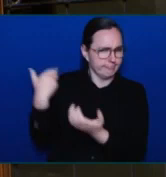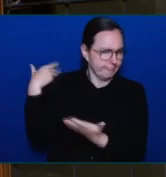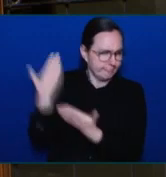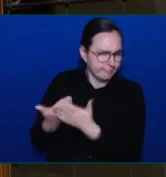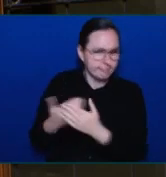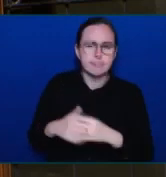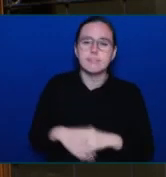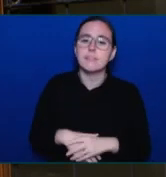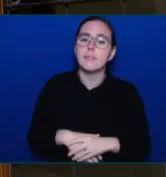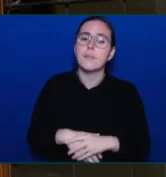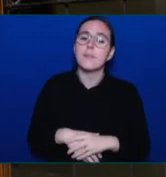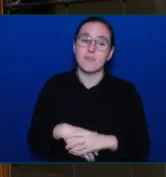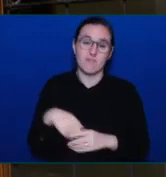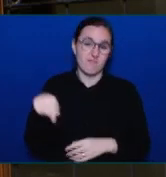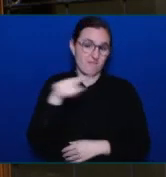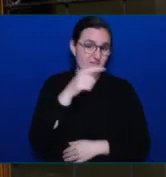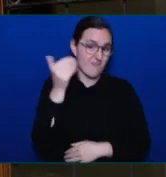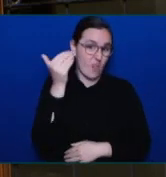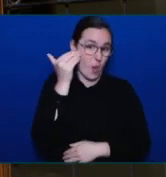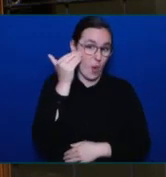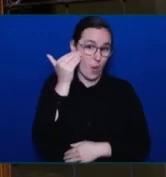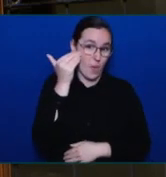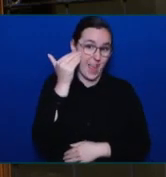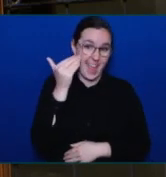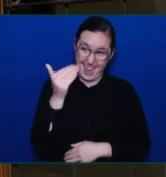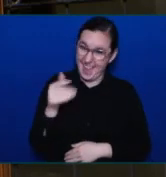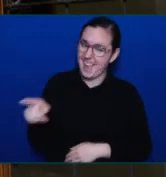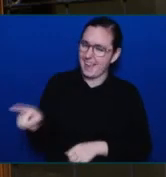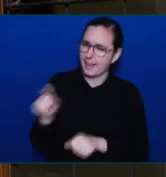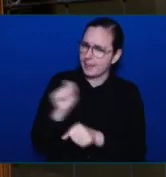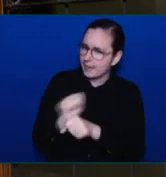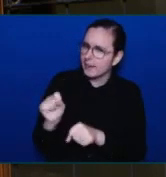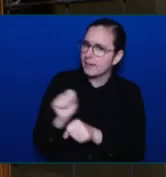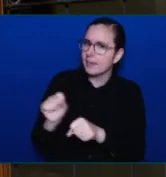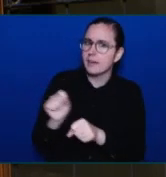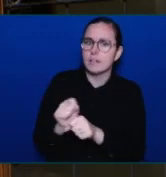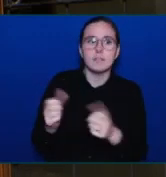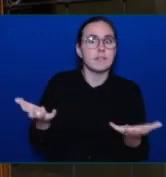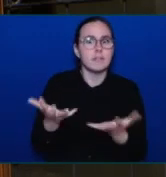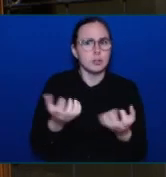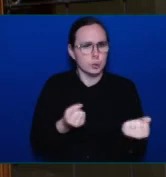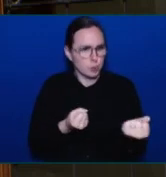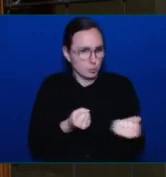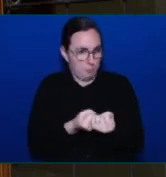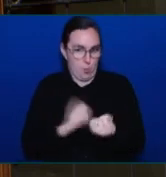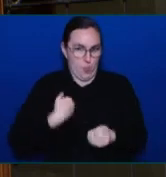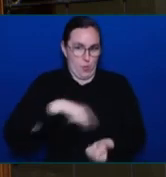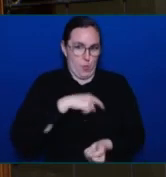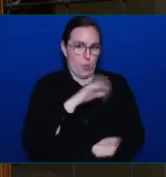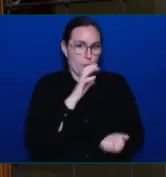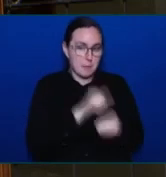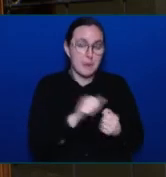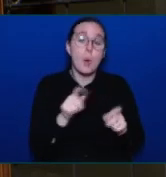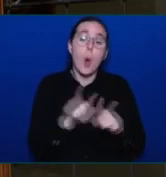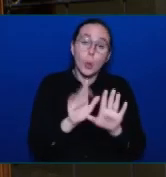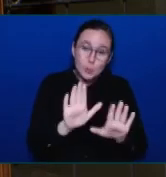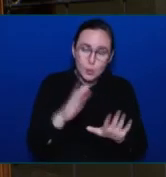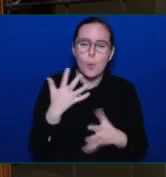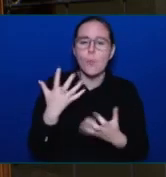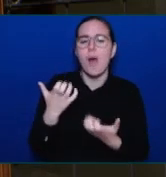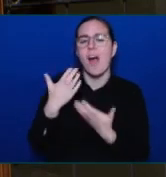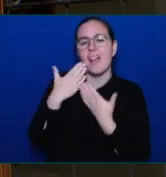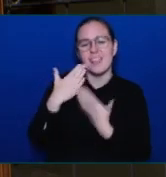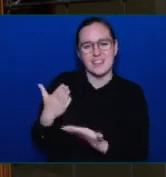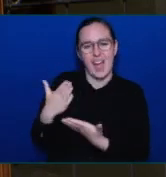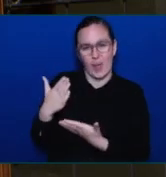there's also a considerable amount of work behind the scenes to support a committee, and on behalf of the committee, I would like to acknowledge and extend our appreciation to the Legislative